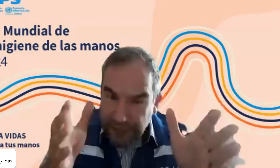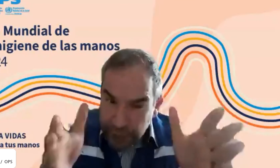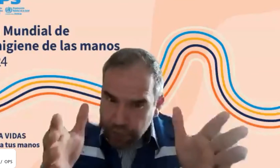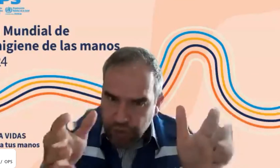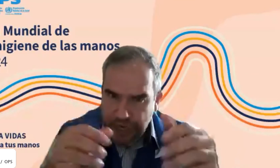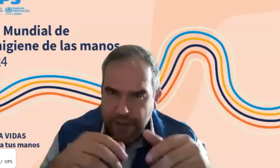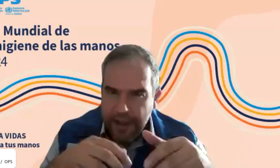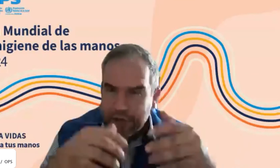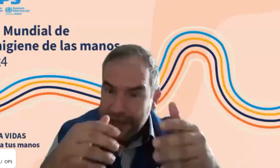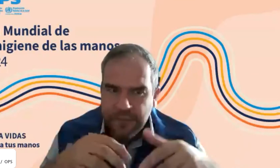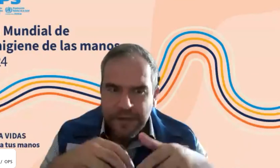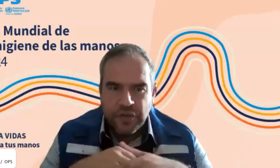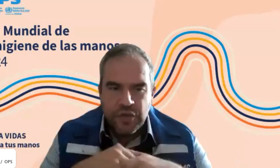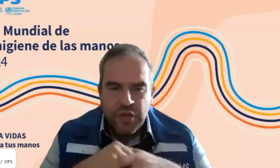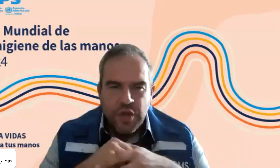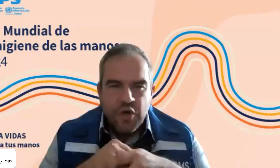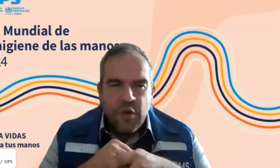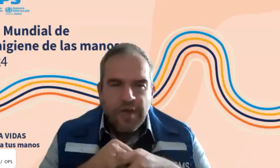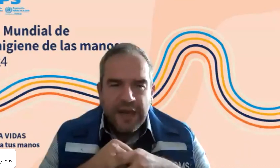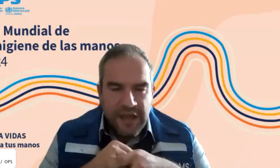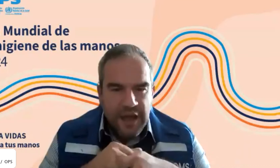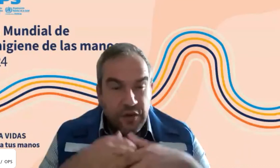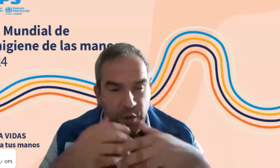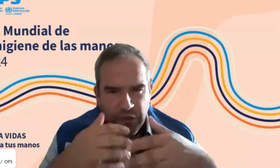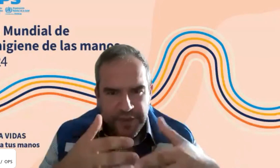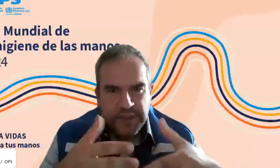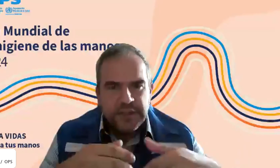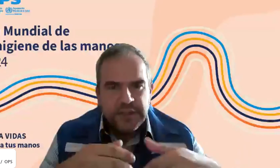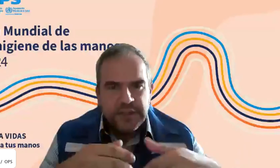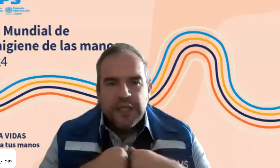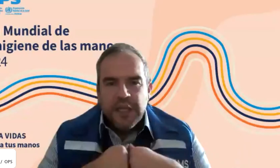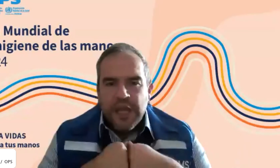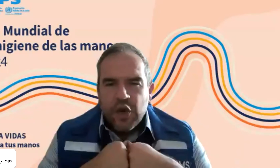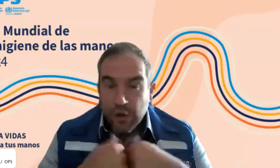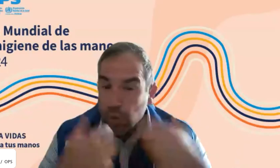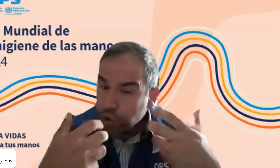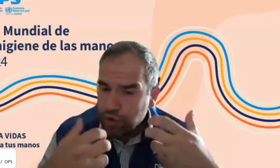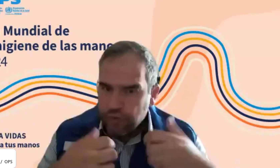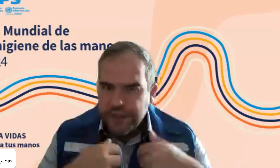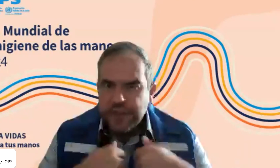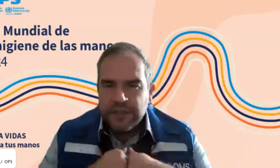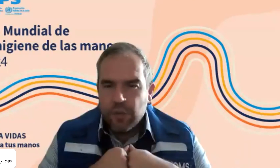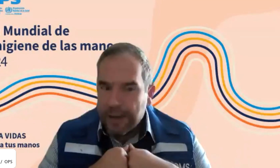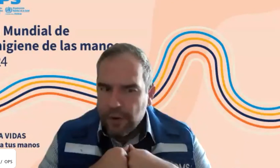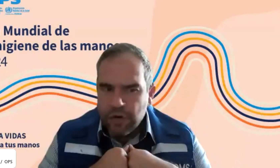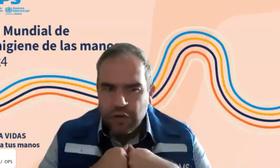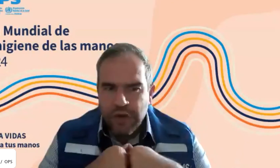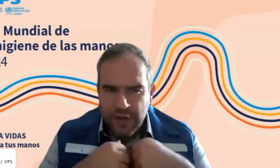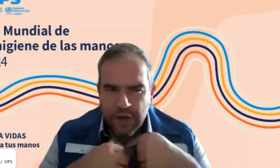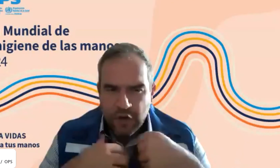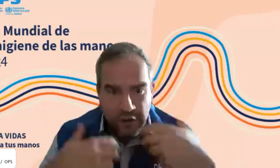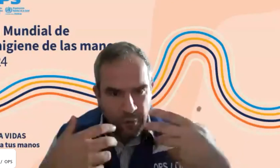the standardization of these medical teams, we now have in them sufficient water, quality water,